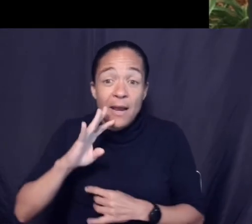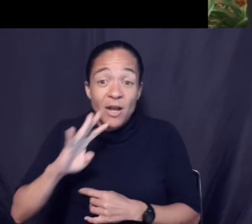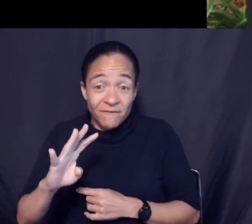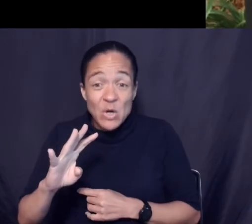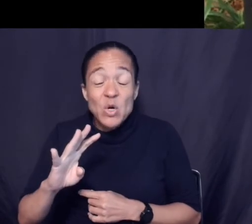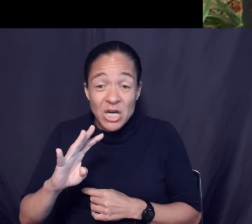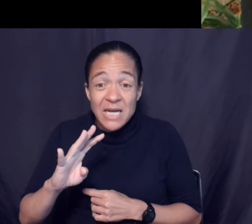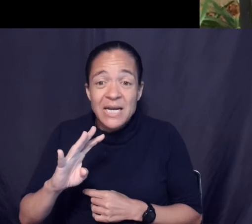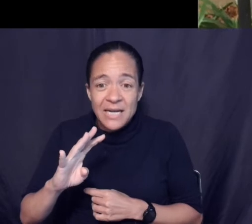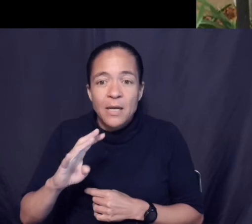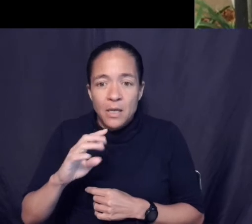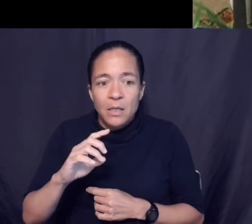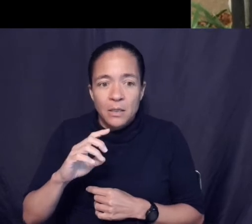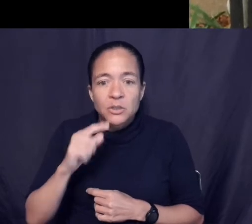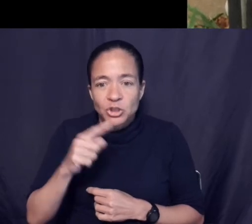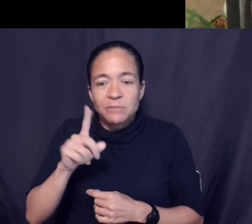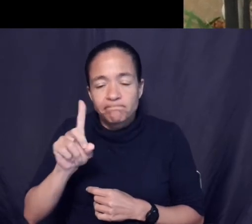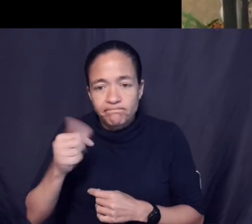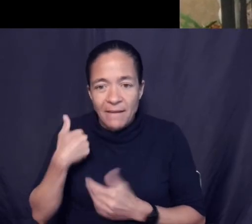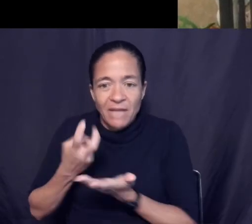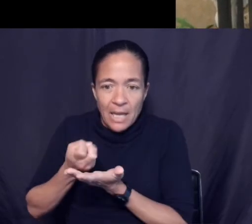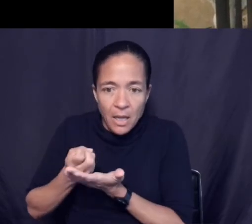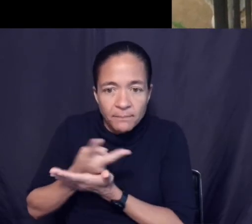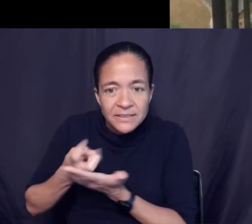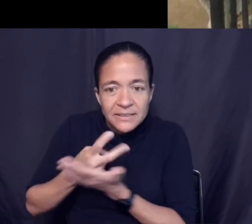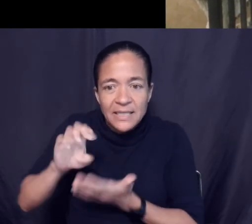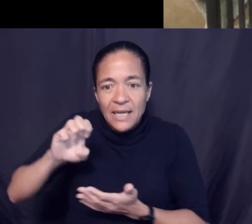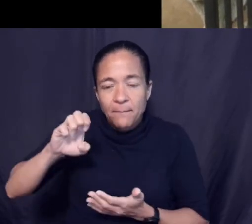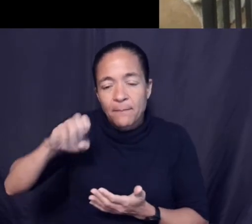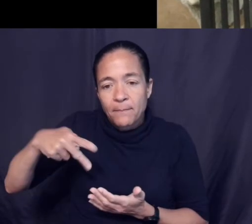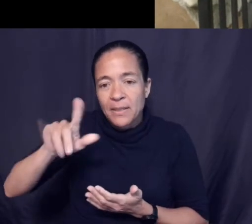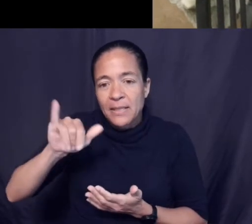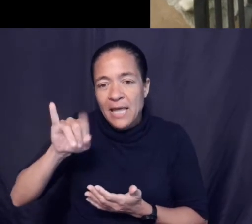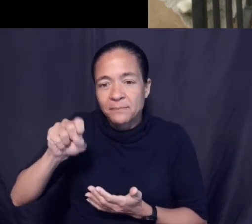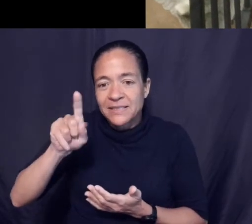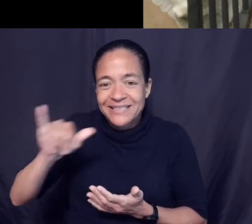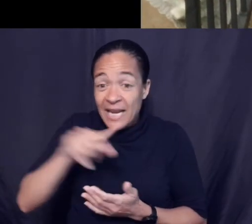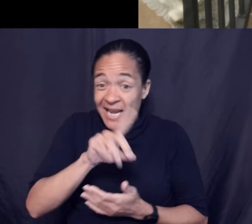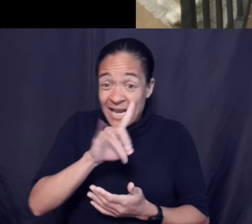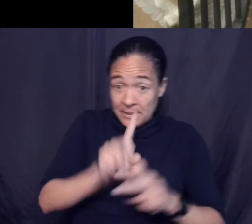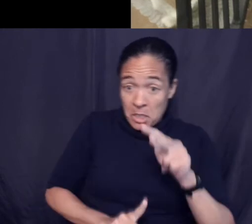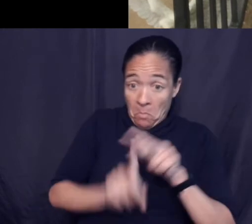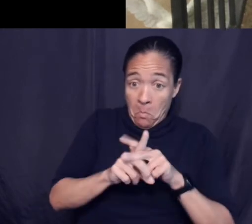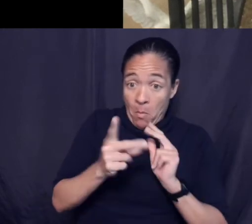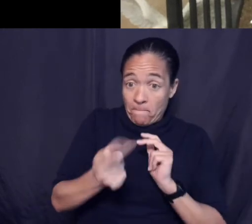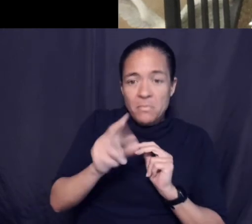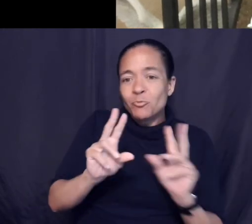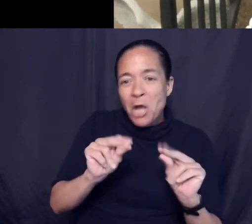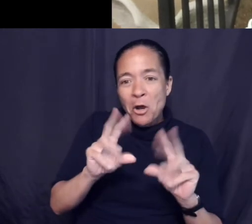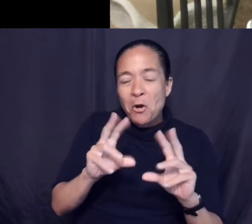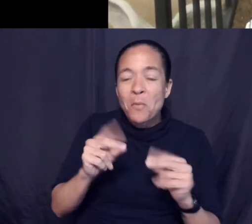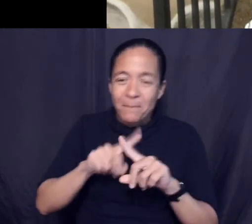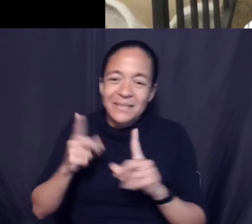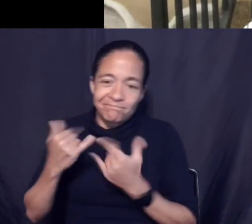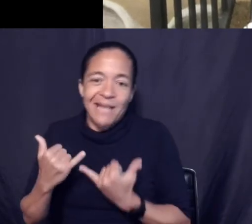now at 4 years of age, has focal epilepsy. The epilepsy held off for a little while,